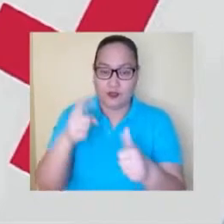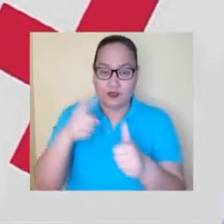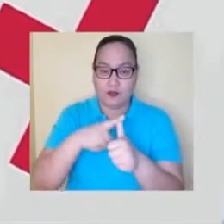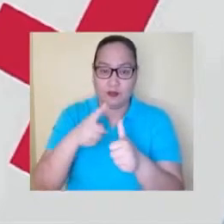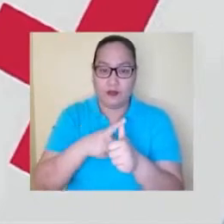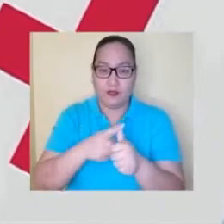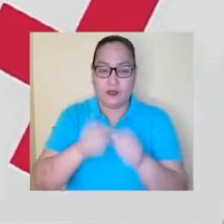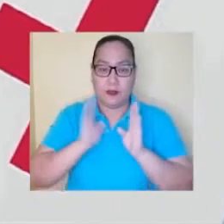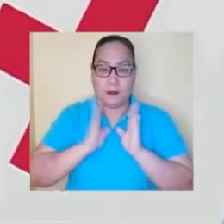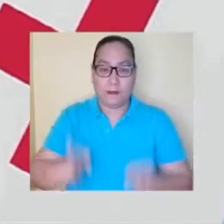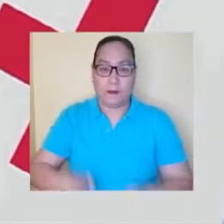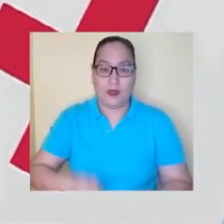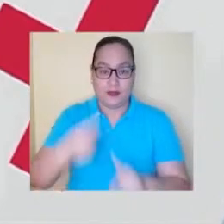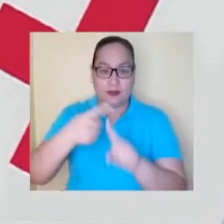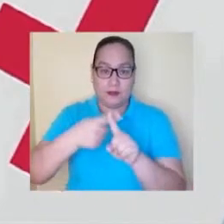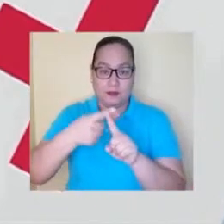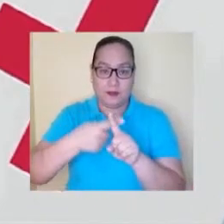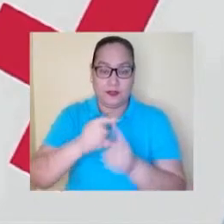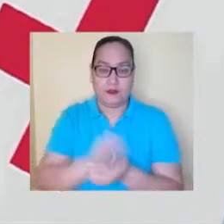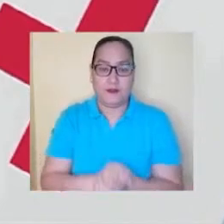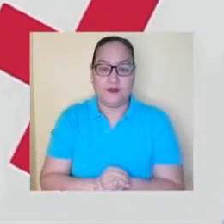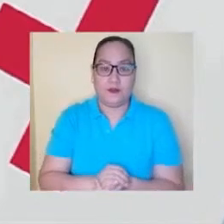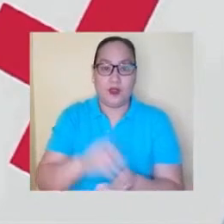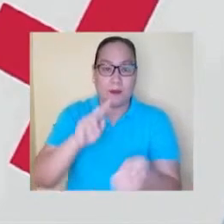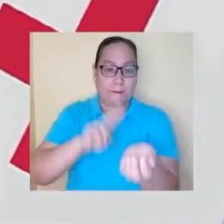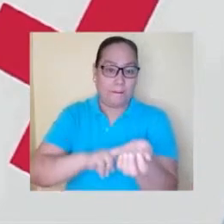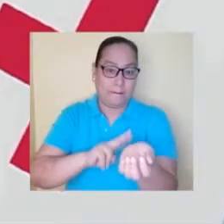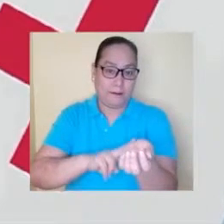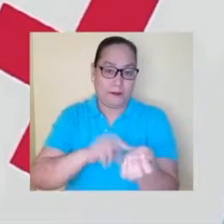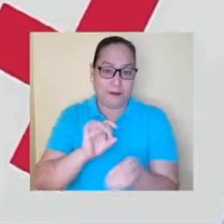Body temperature, pulse rate,